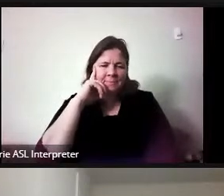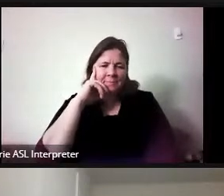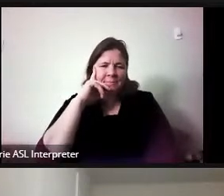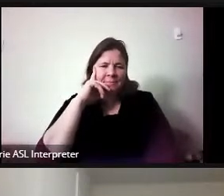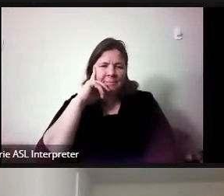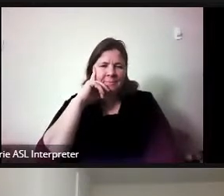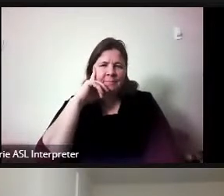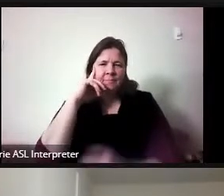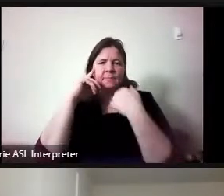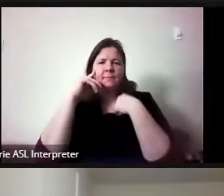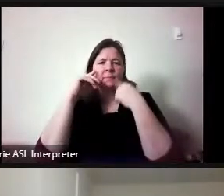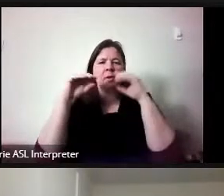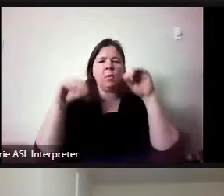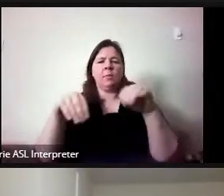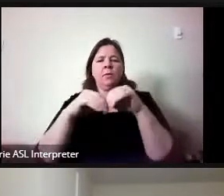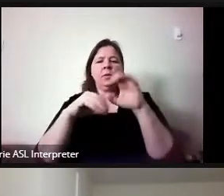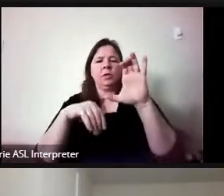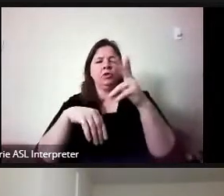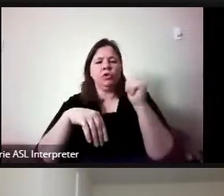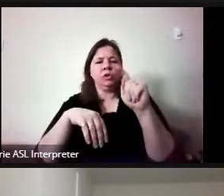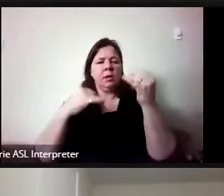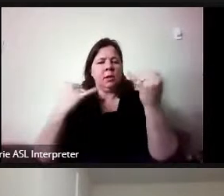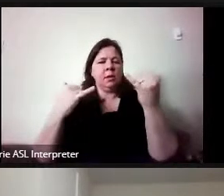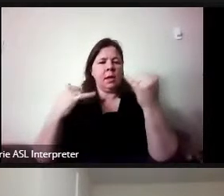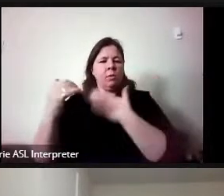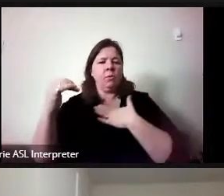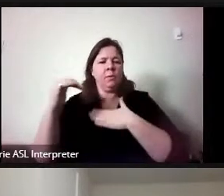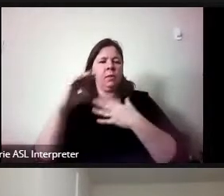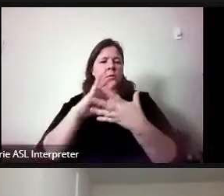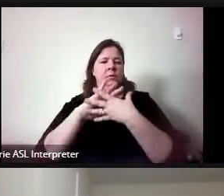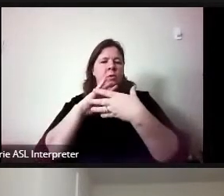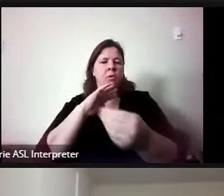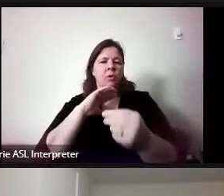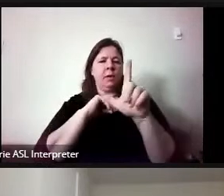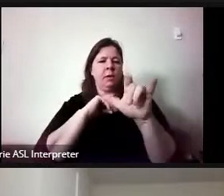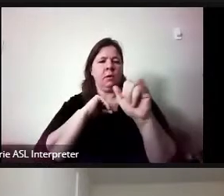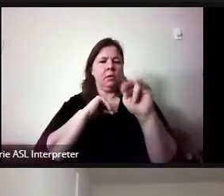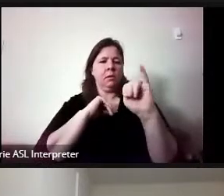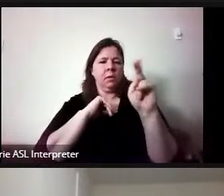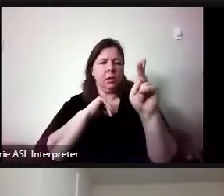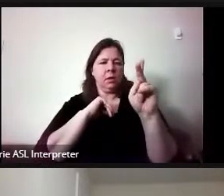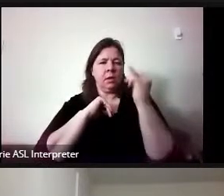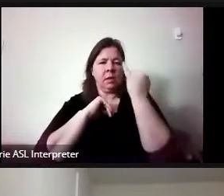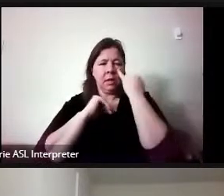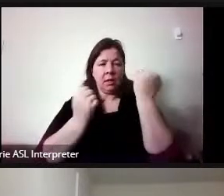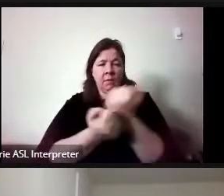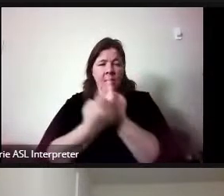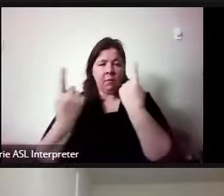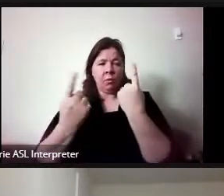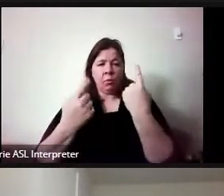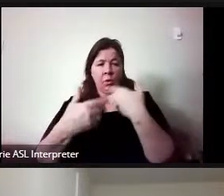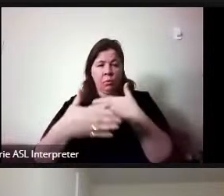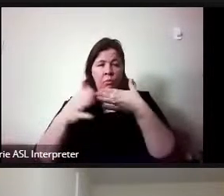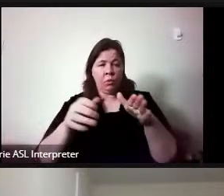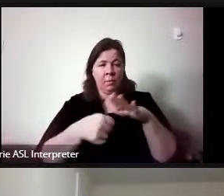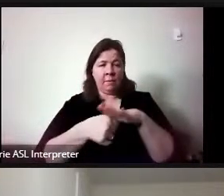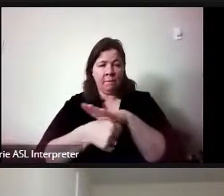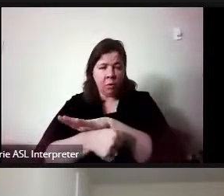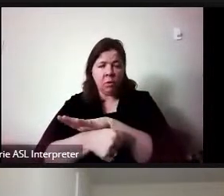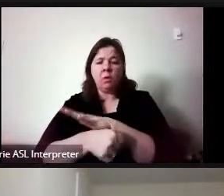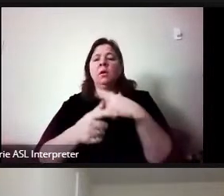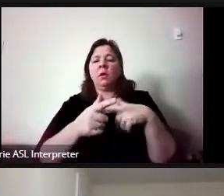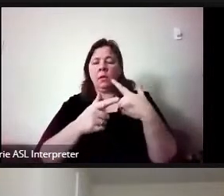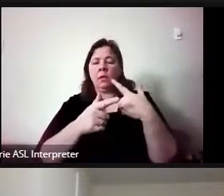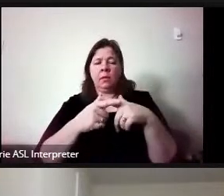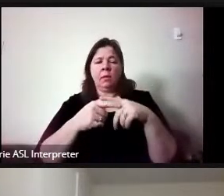Okay, I'm going to put it in the chat now. So please copy that link. If the room is full, please send that link